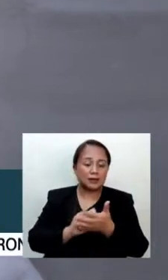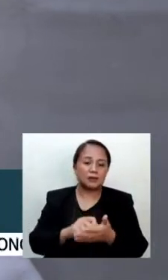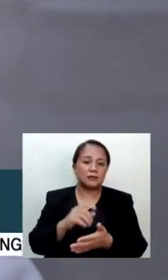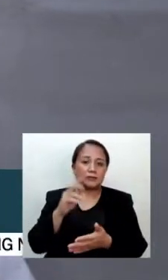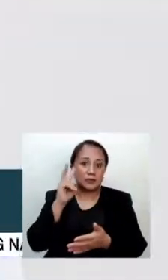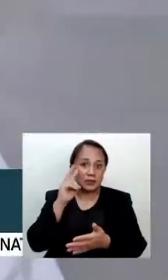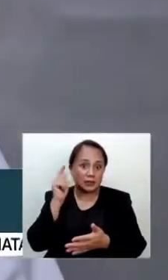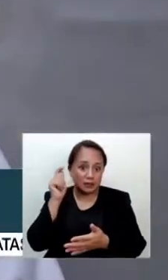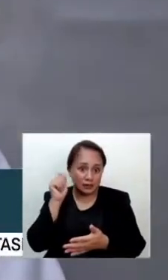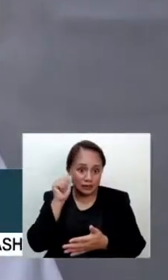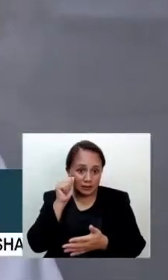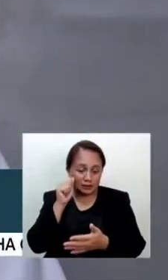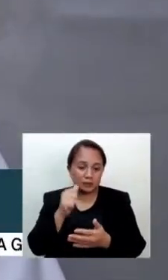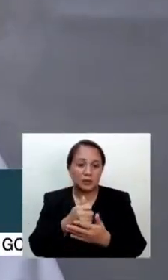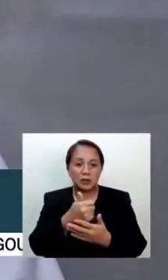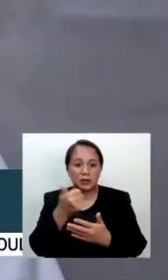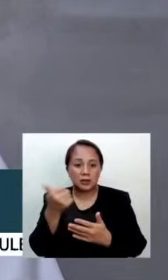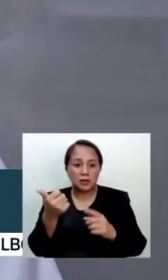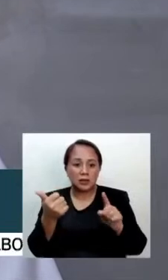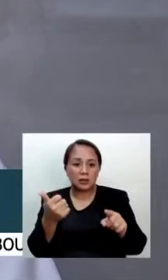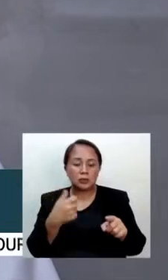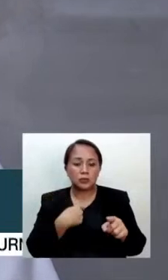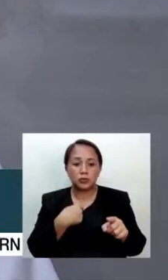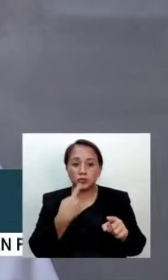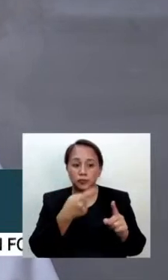his companies. Tinabag ako ni